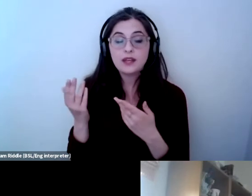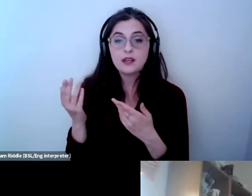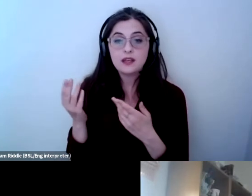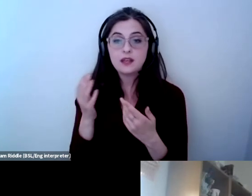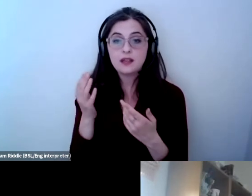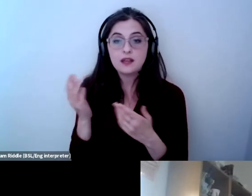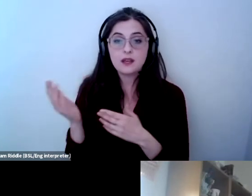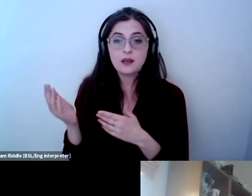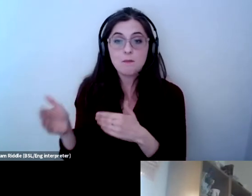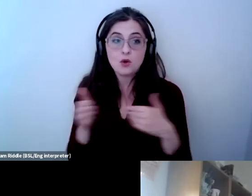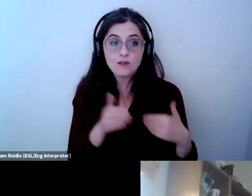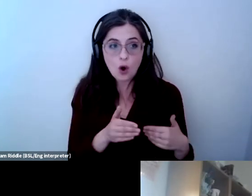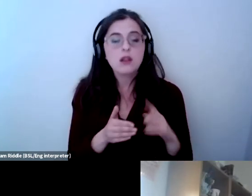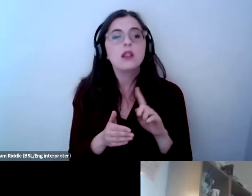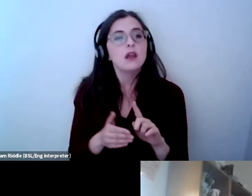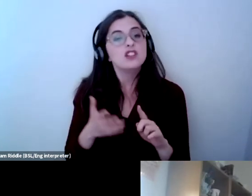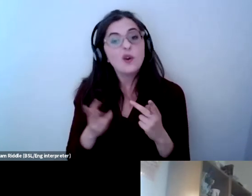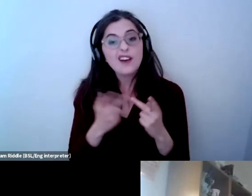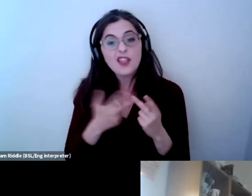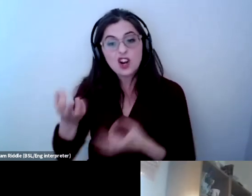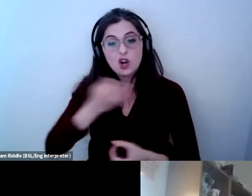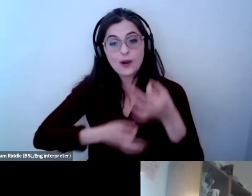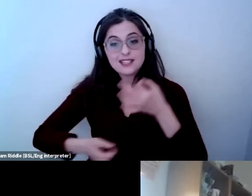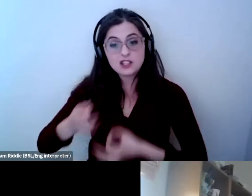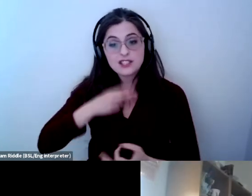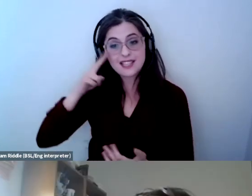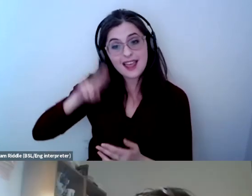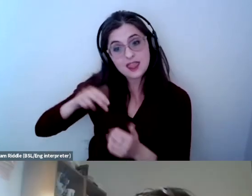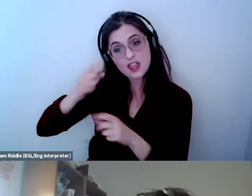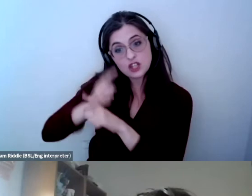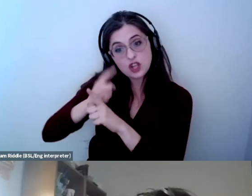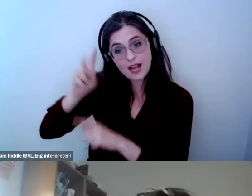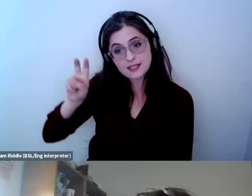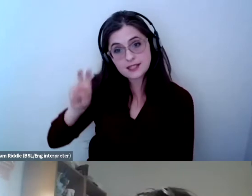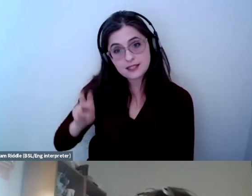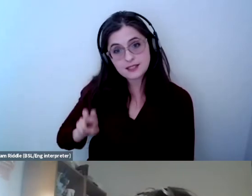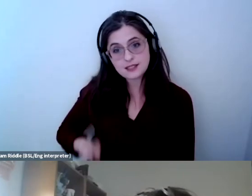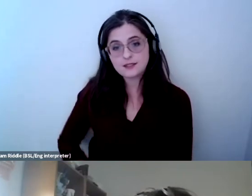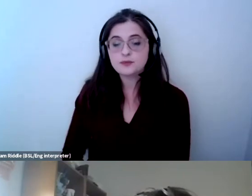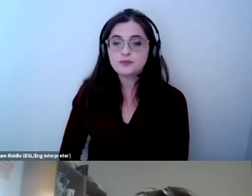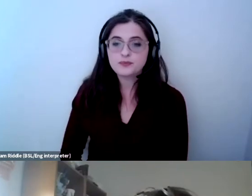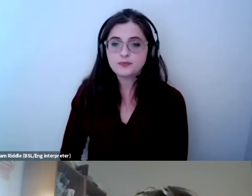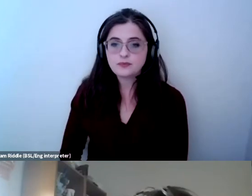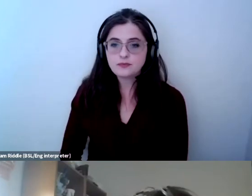to join us, have we got any more questions in the chat? Should we just have a quick look back there?